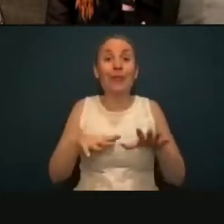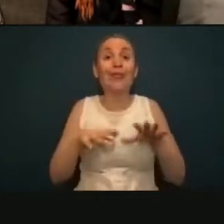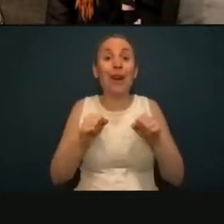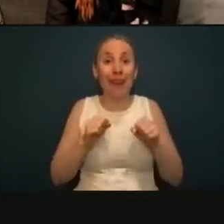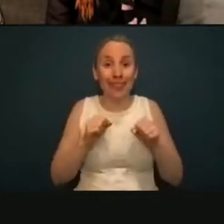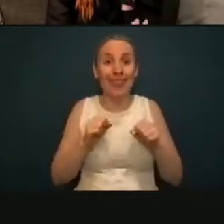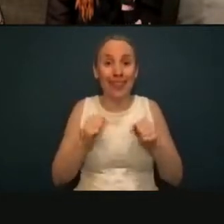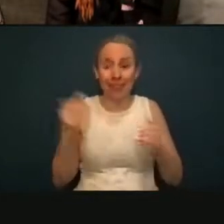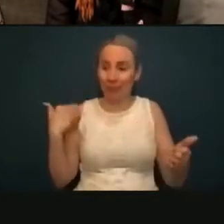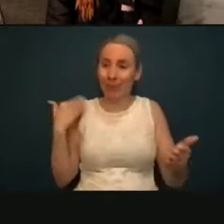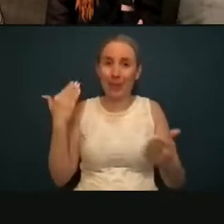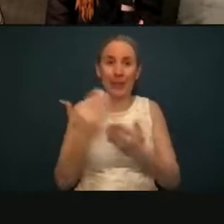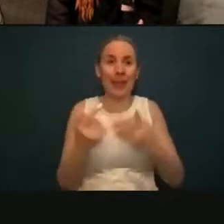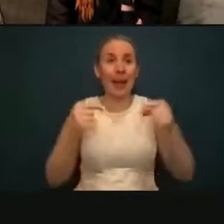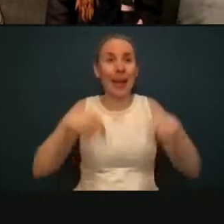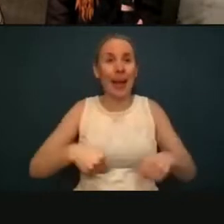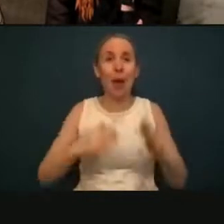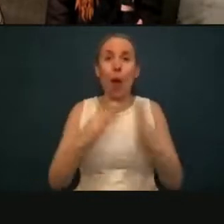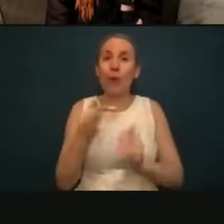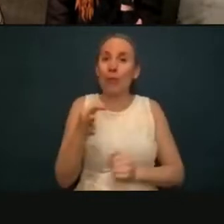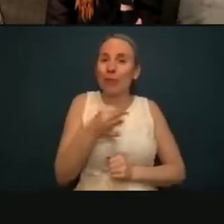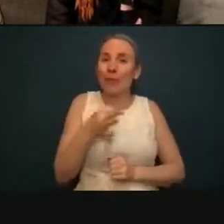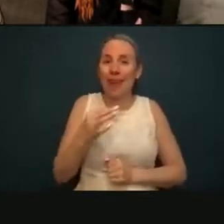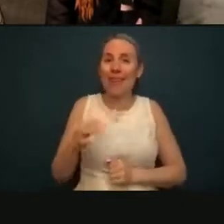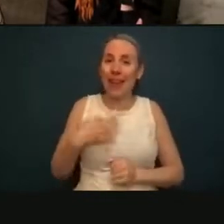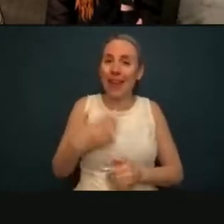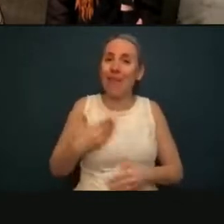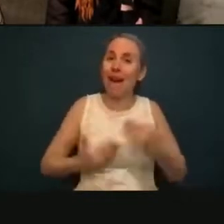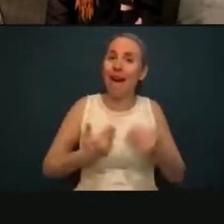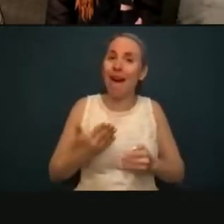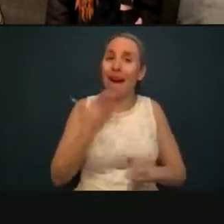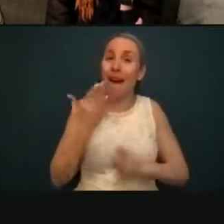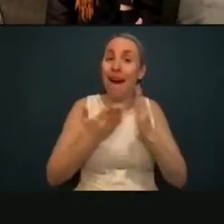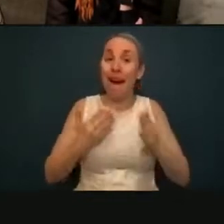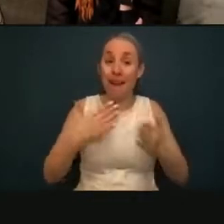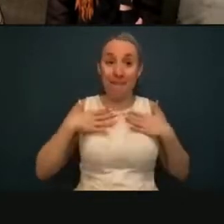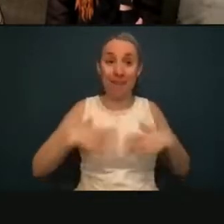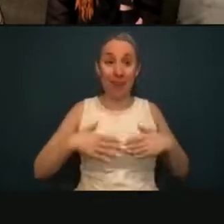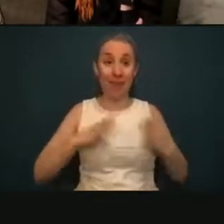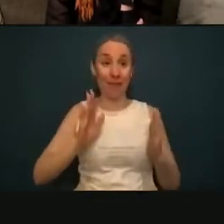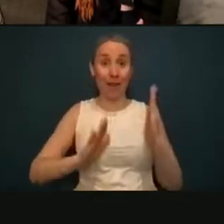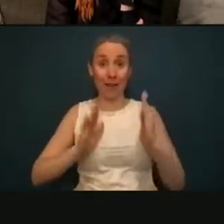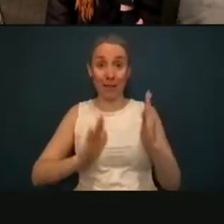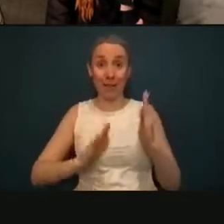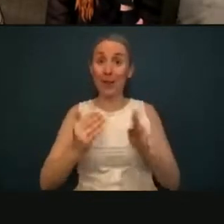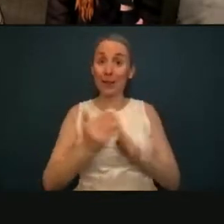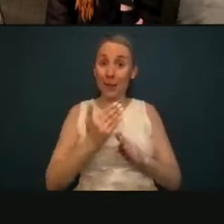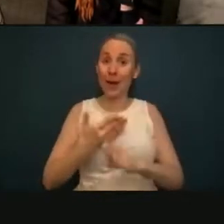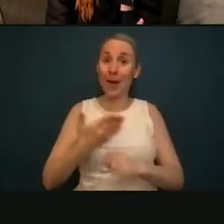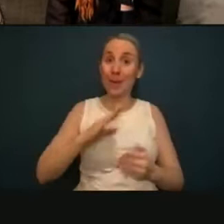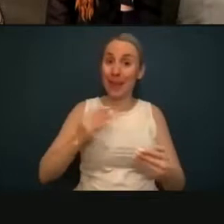hometown, working I think physically, because